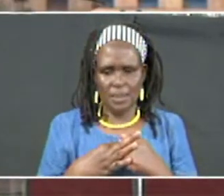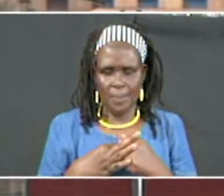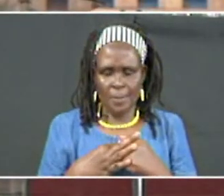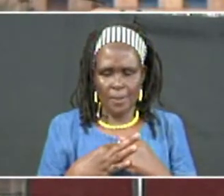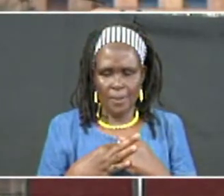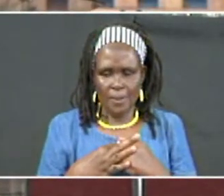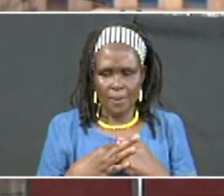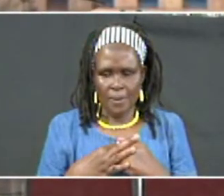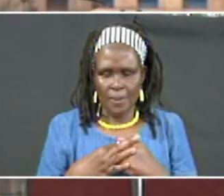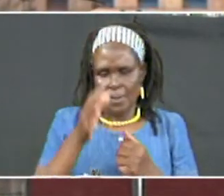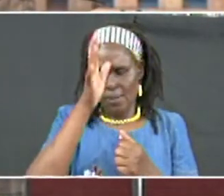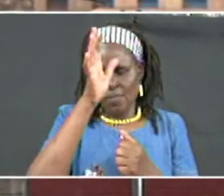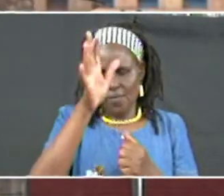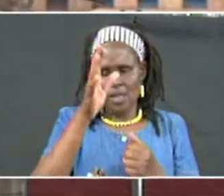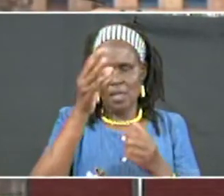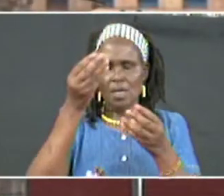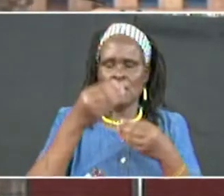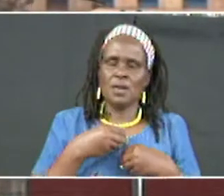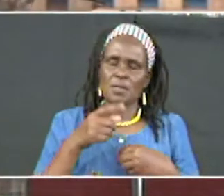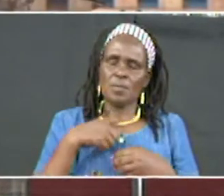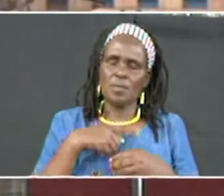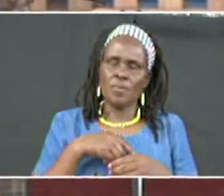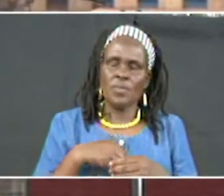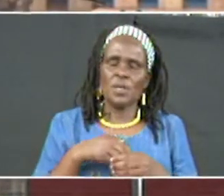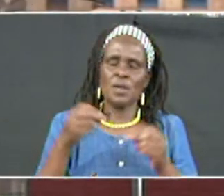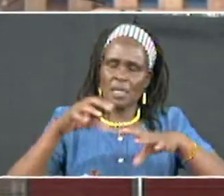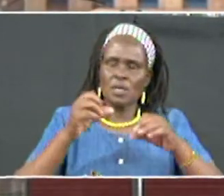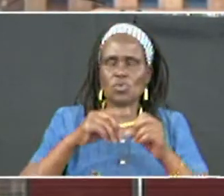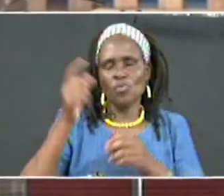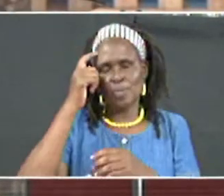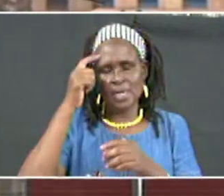Father, would you grant me clarity of mind this morning,